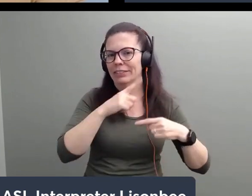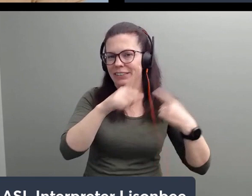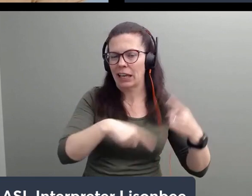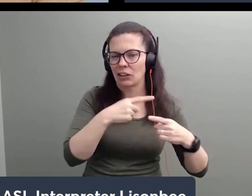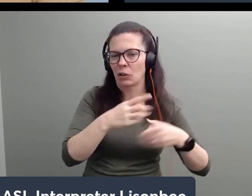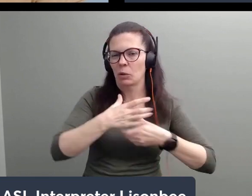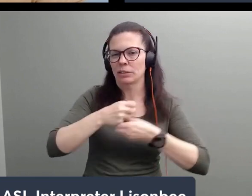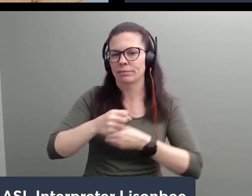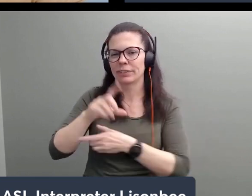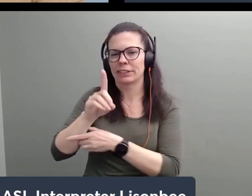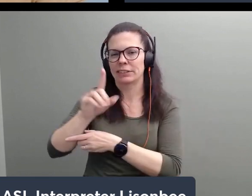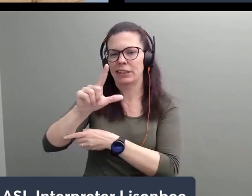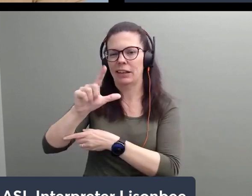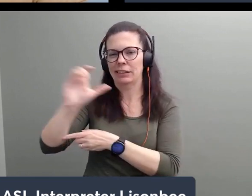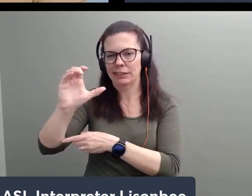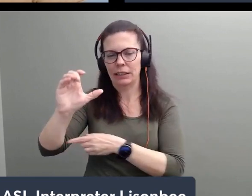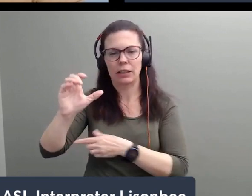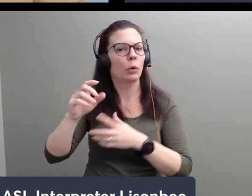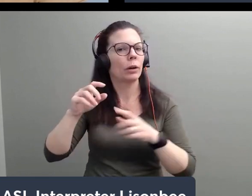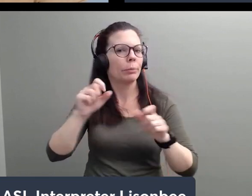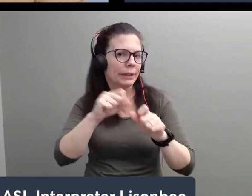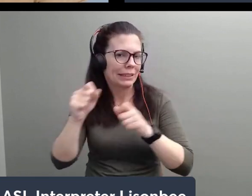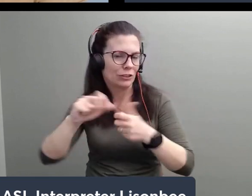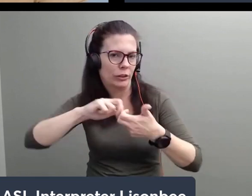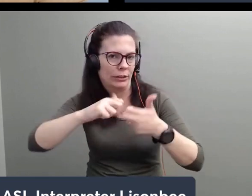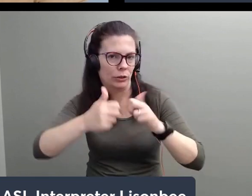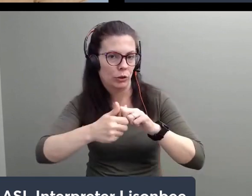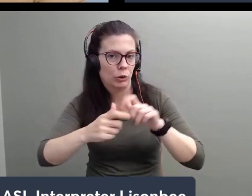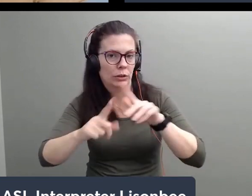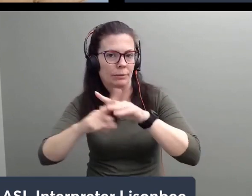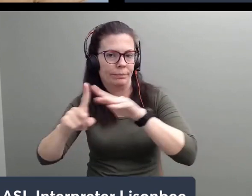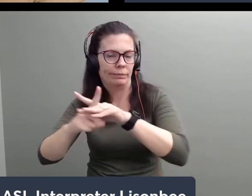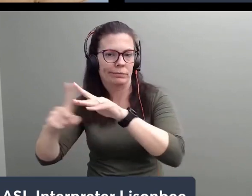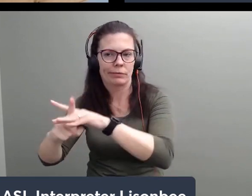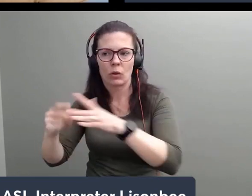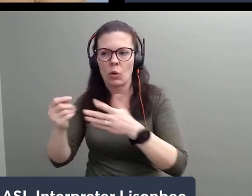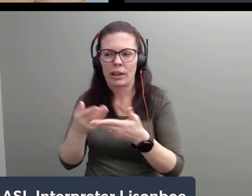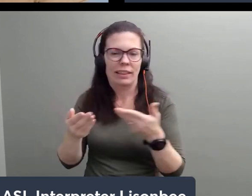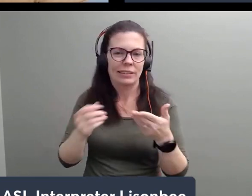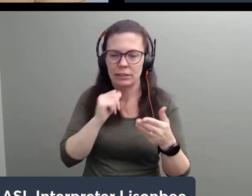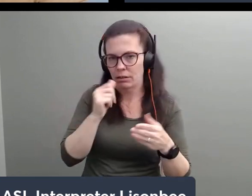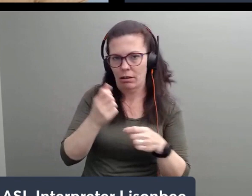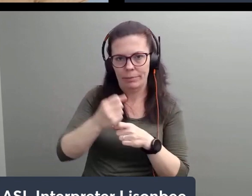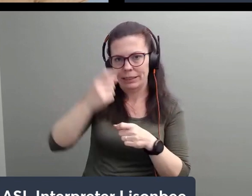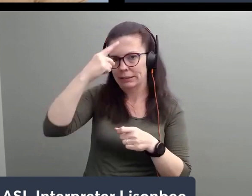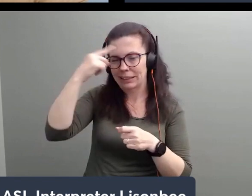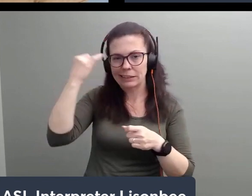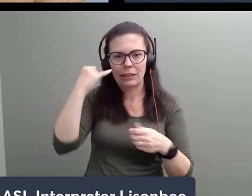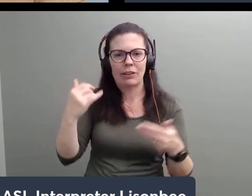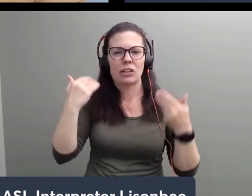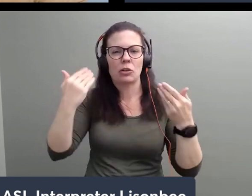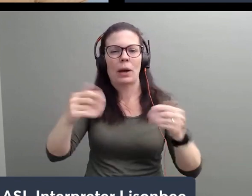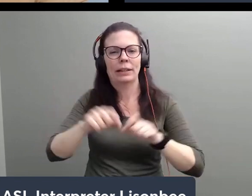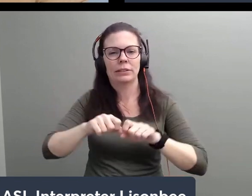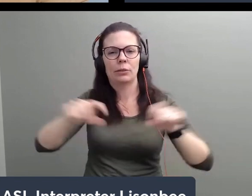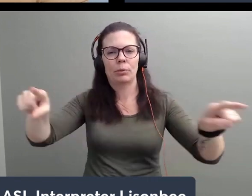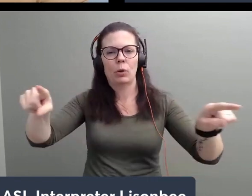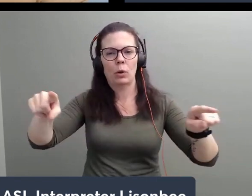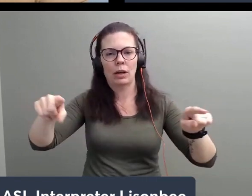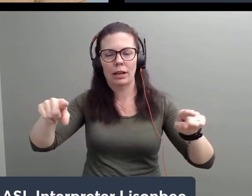potential issues or things that do not even make sense, if I go ahead and deploy it to the